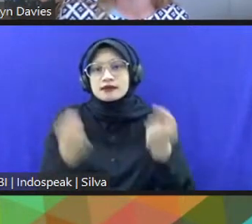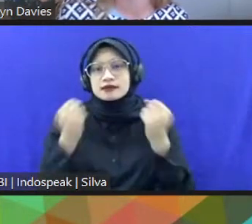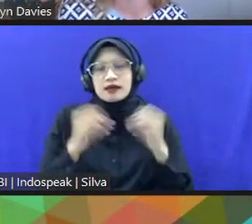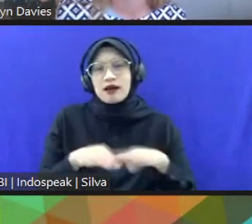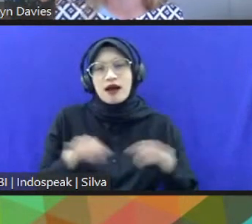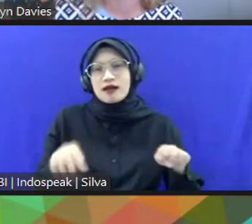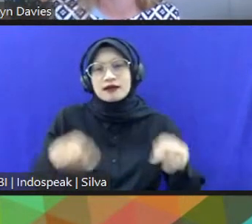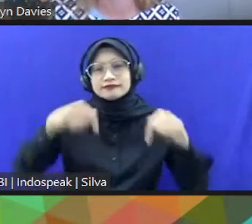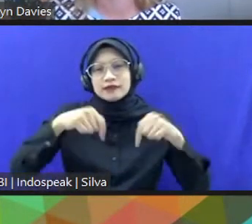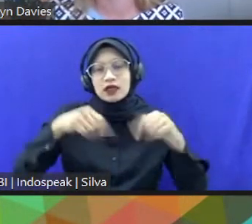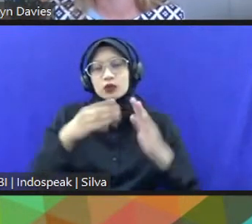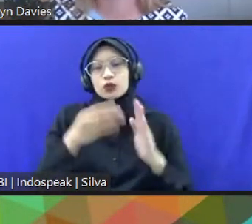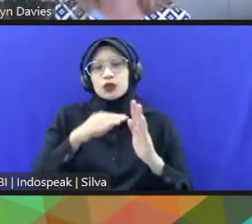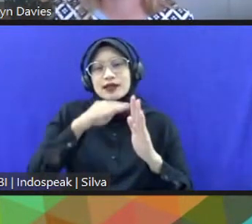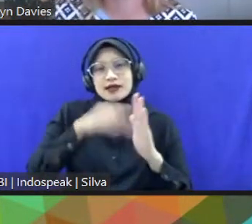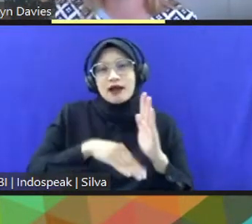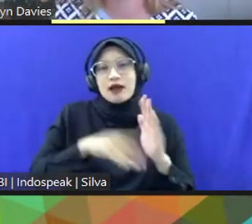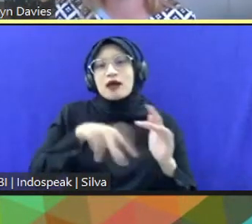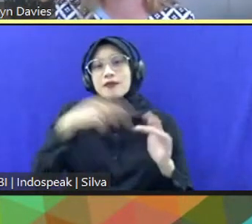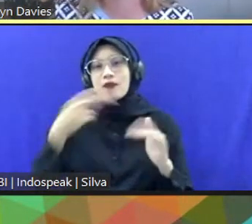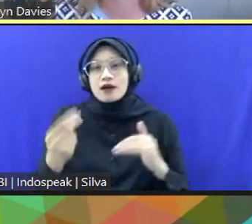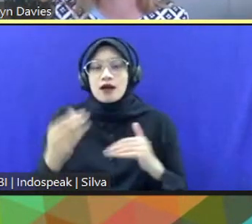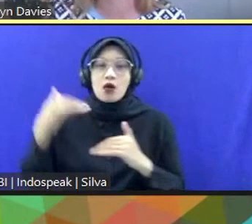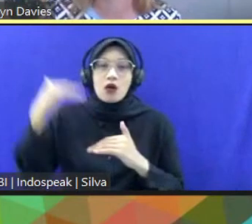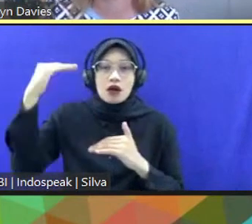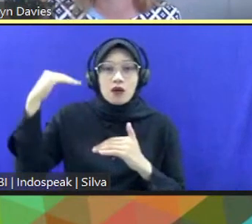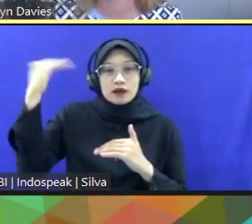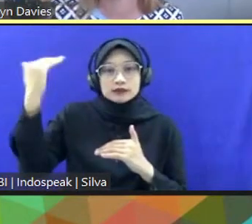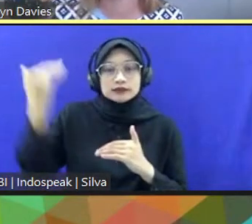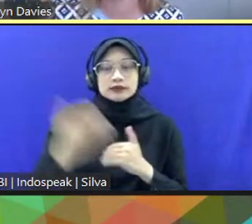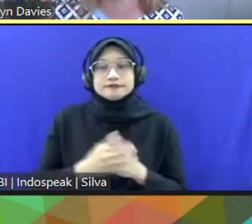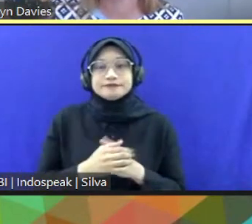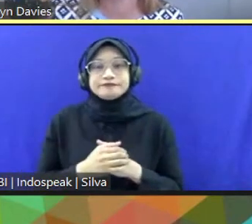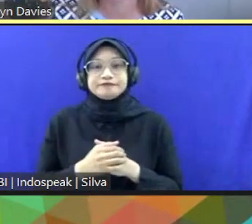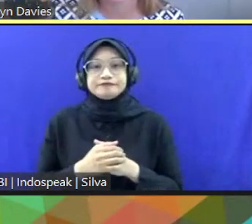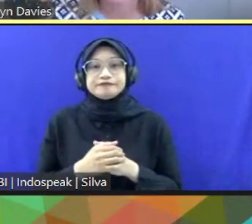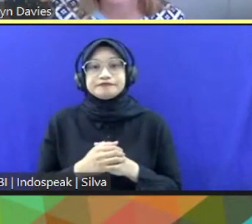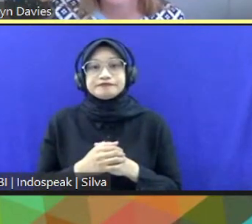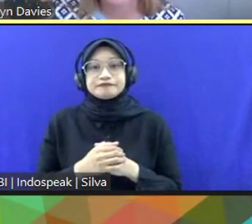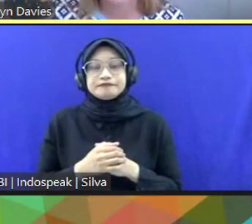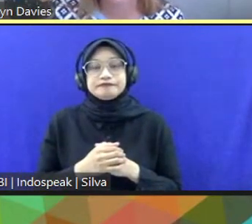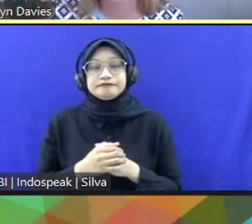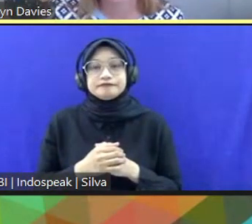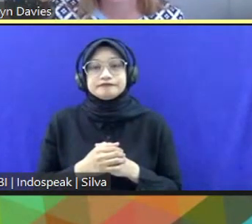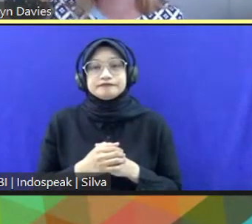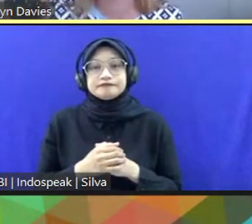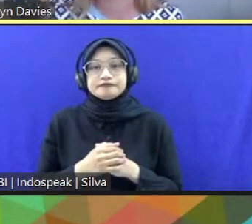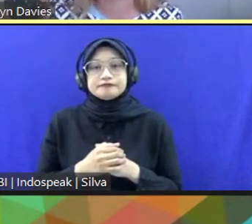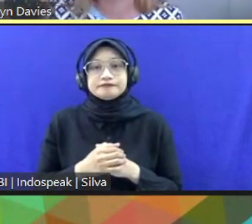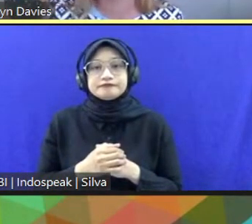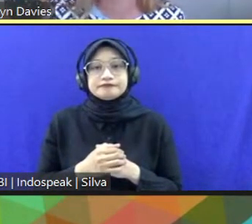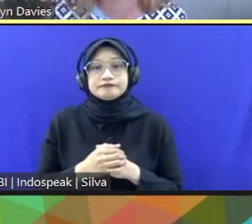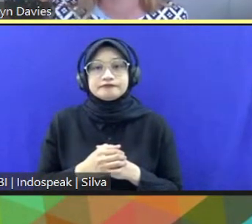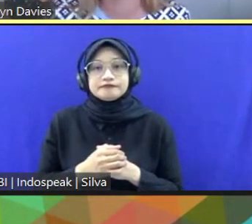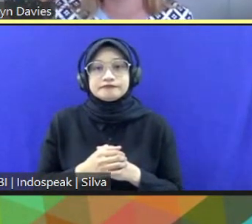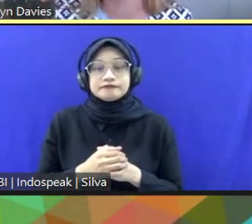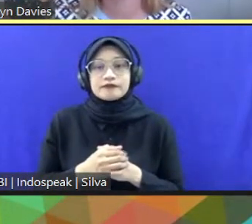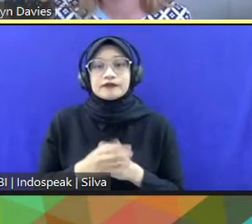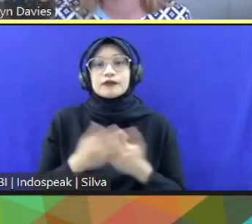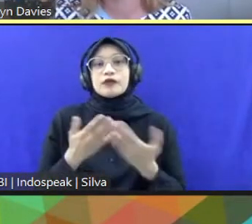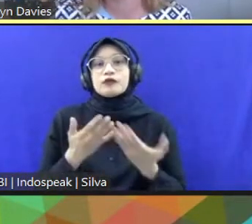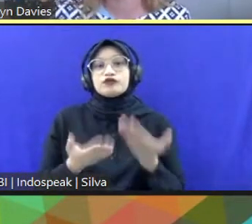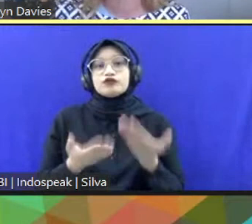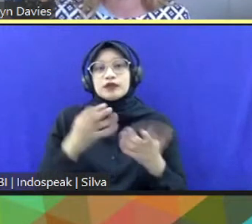Thanks, Tiara. The next one's for Andrew and Lucky. could you please comment